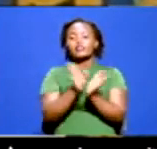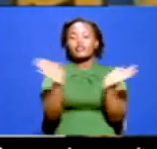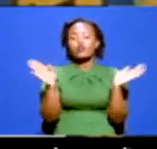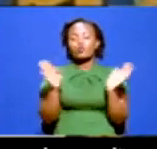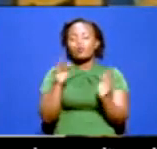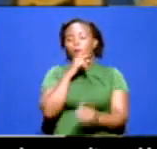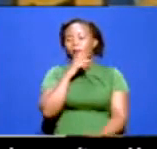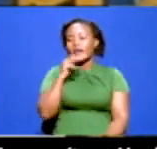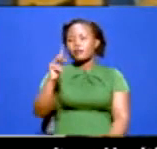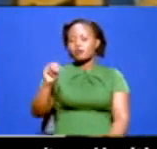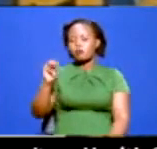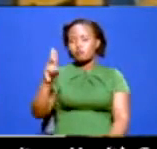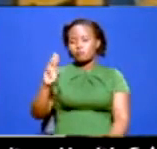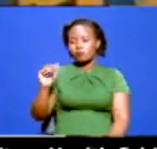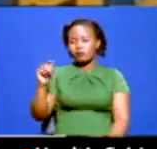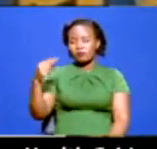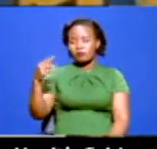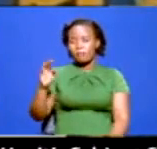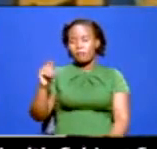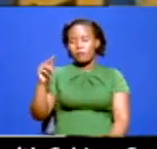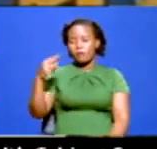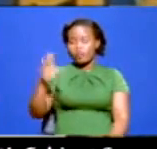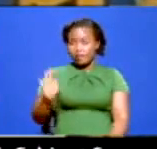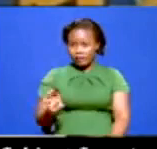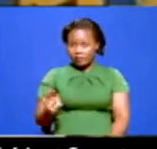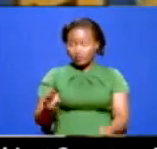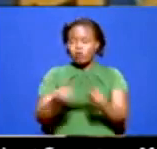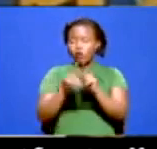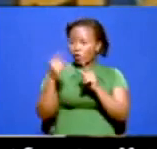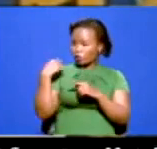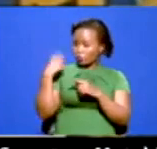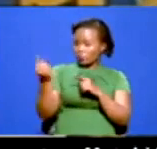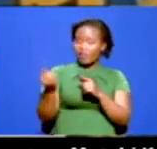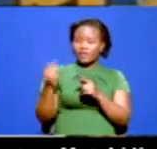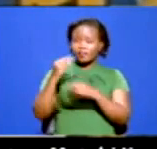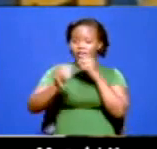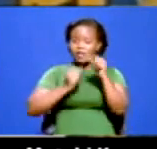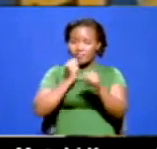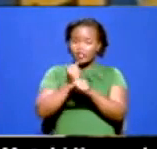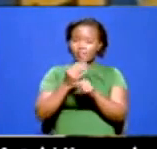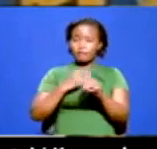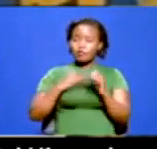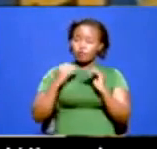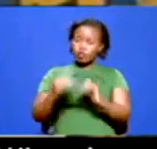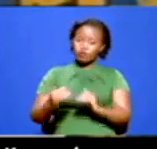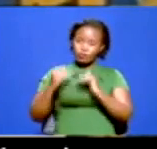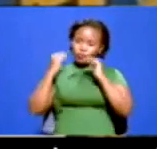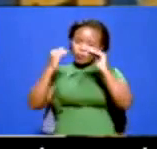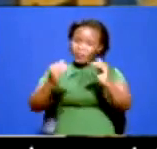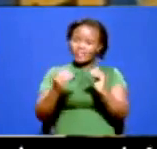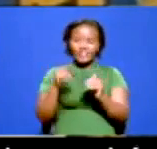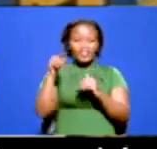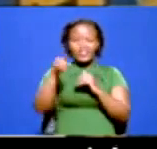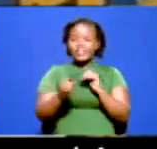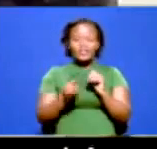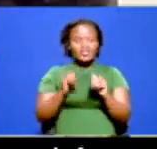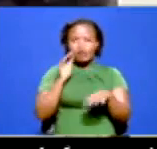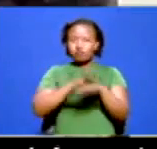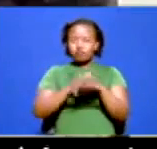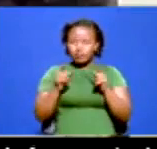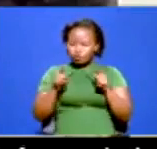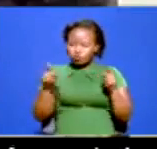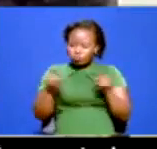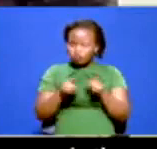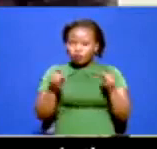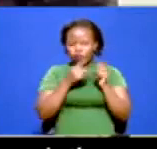And last year, I came to this position, and that's where we are, right, in a very, very summarized way. You talk